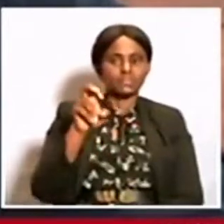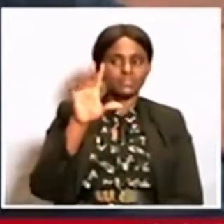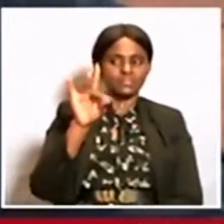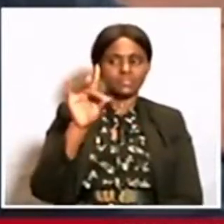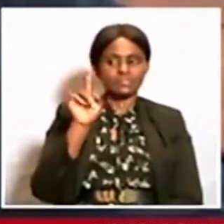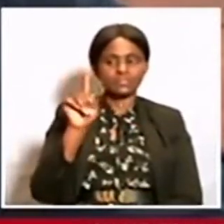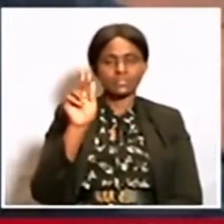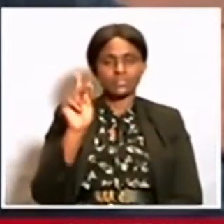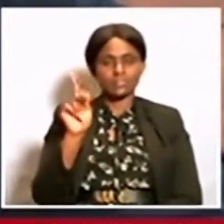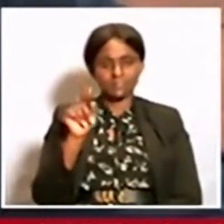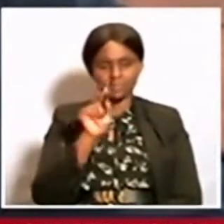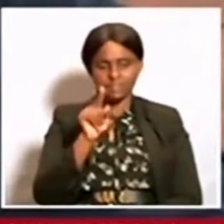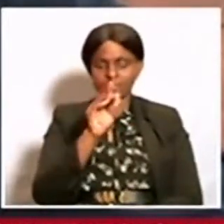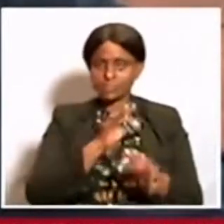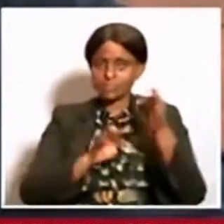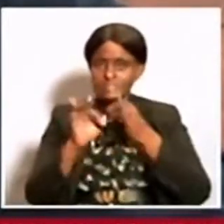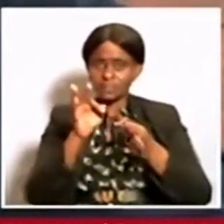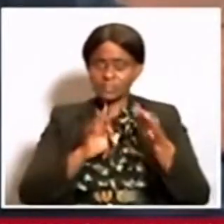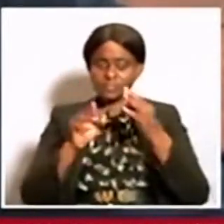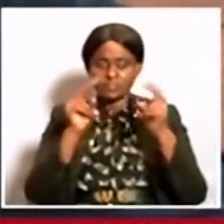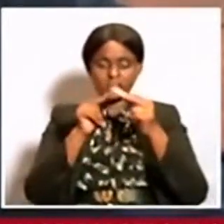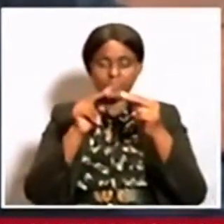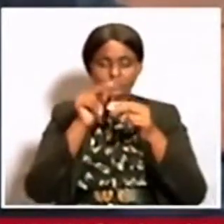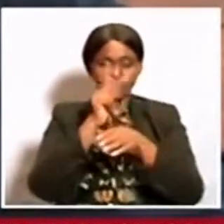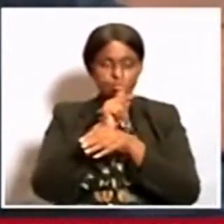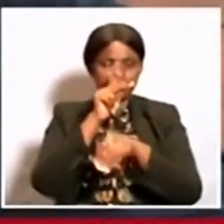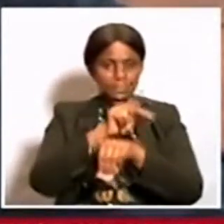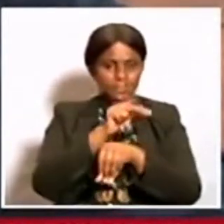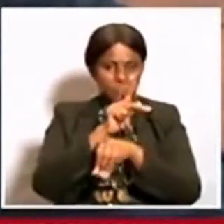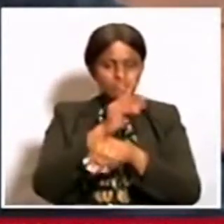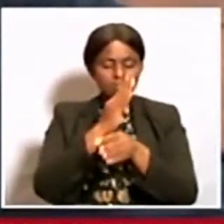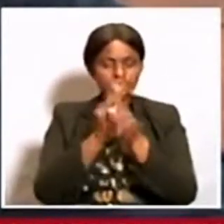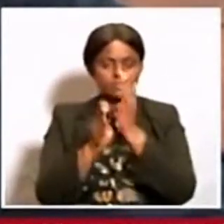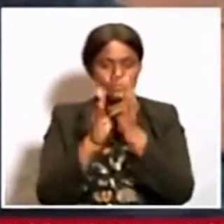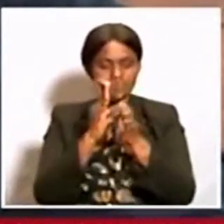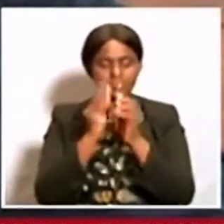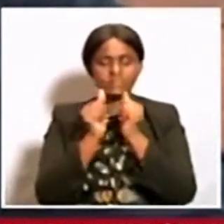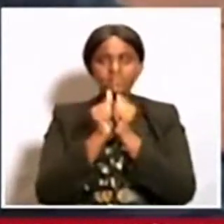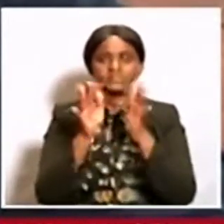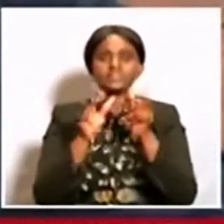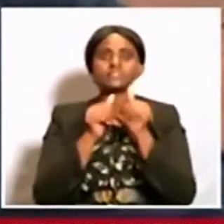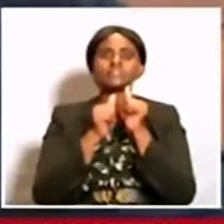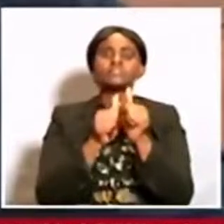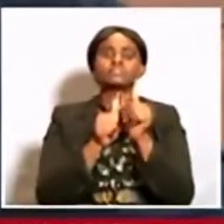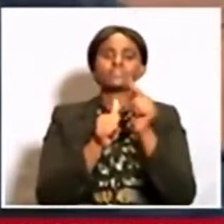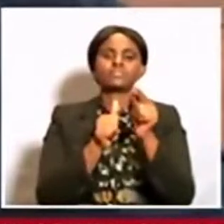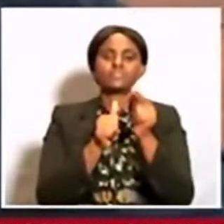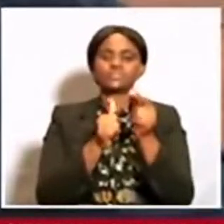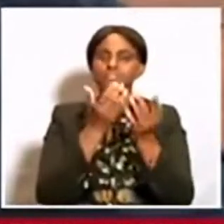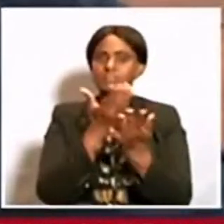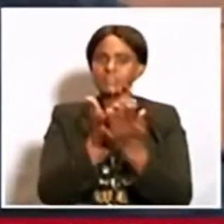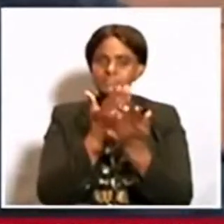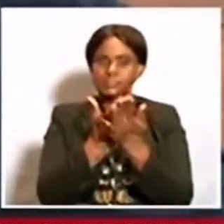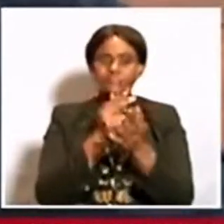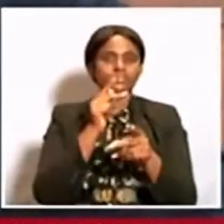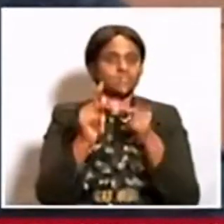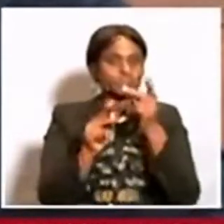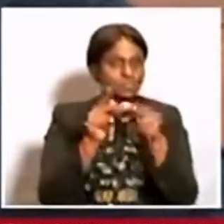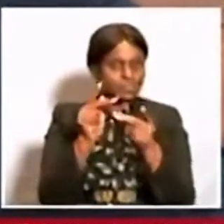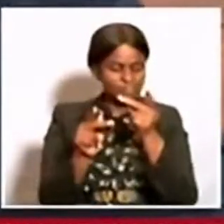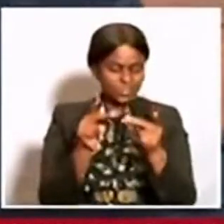5,767,281 kwacha, reviewed that the contracts were awarded without following tender